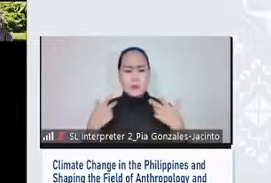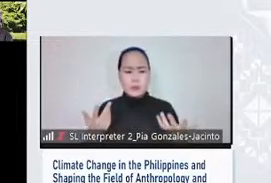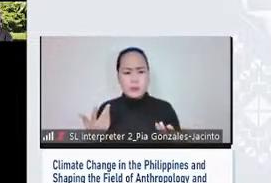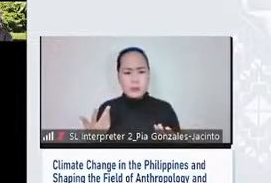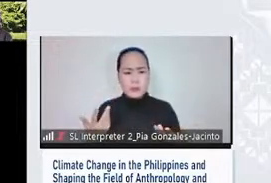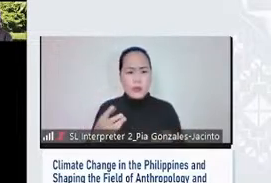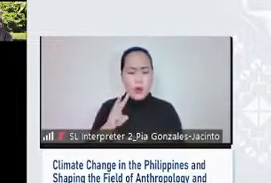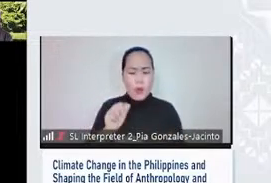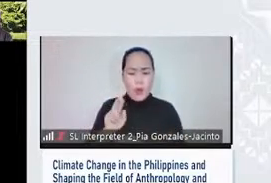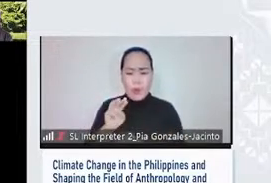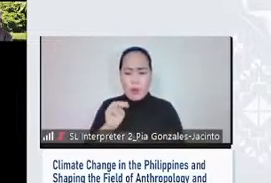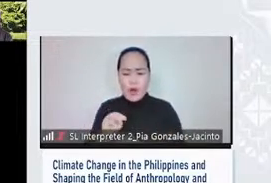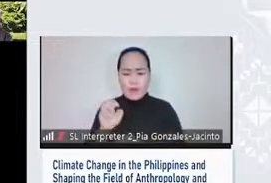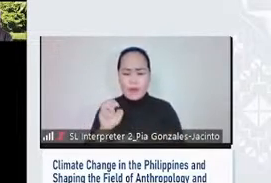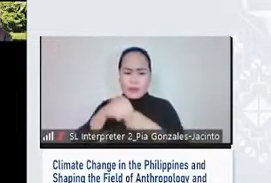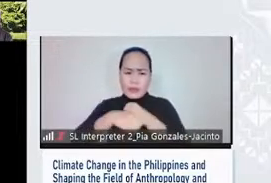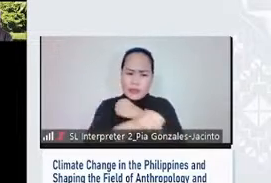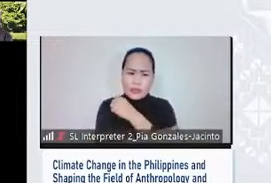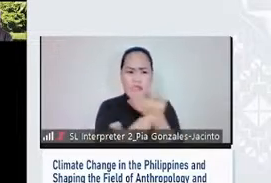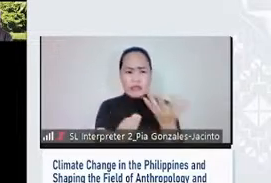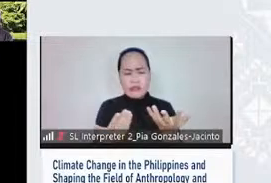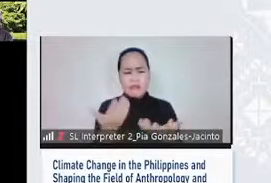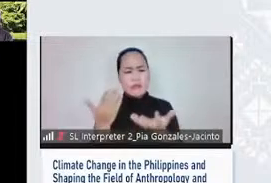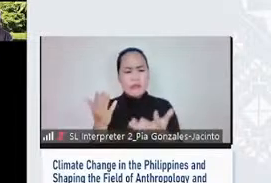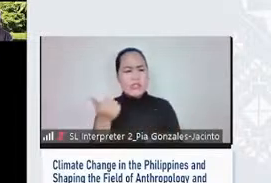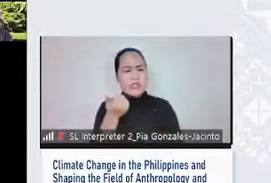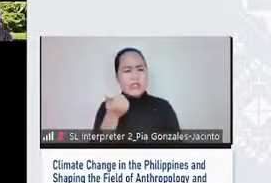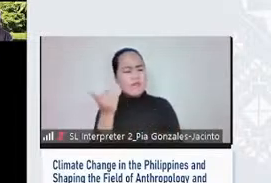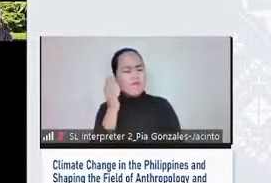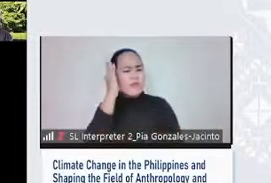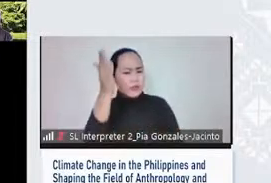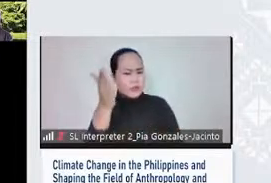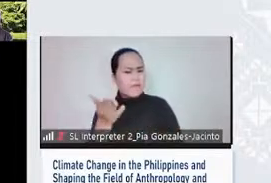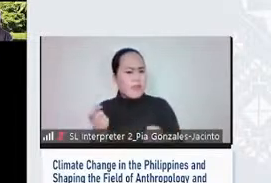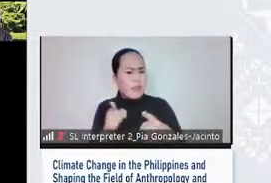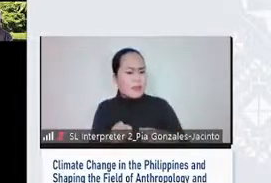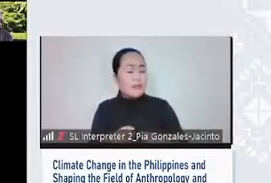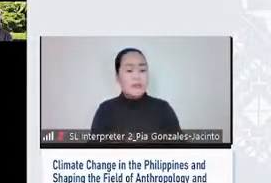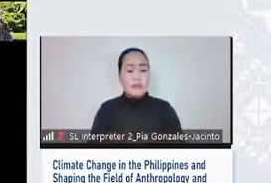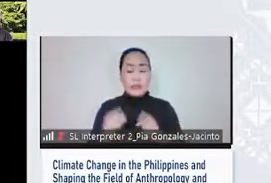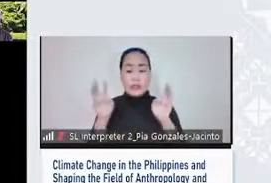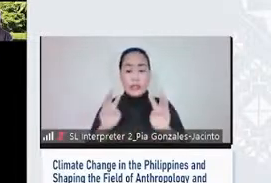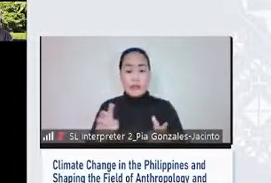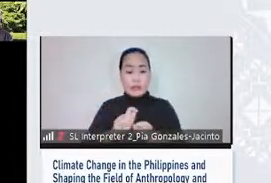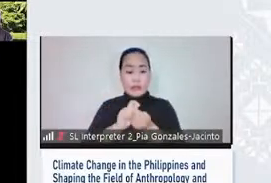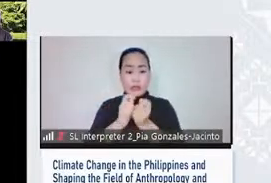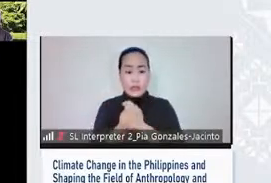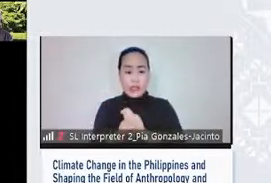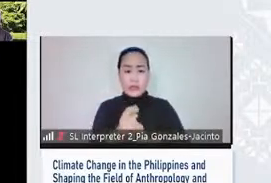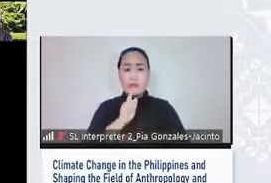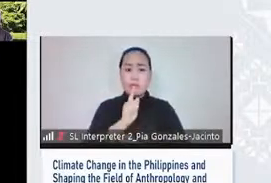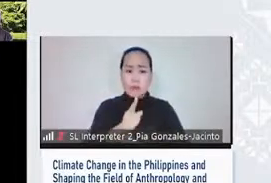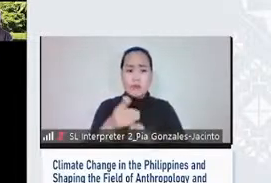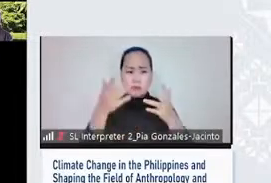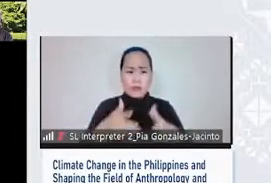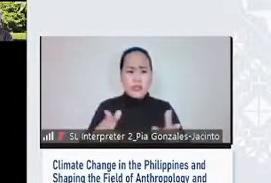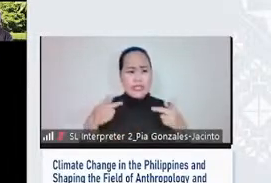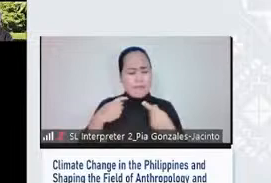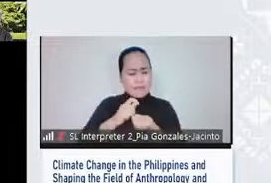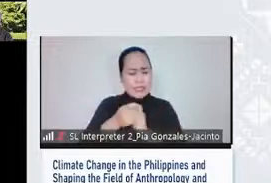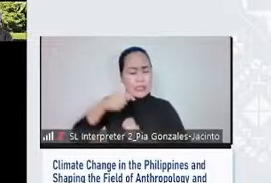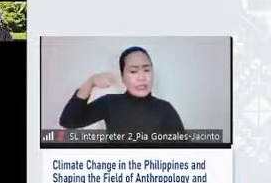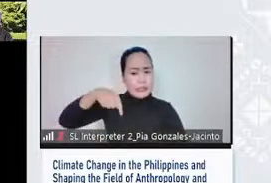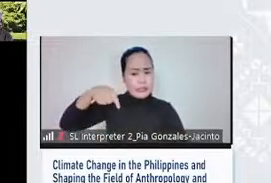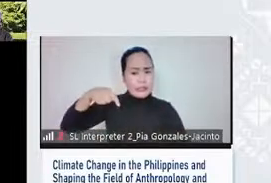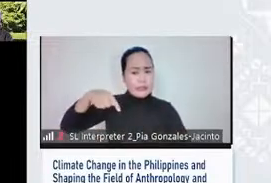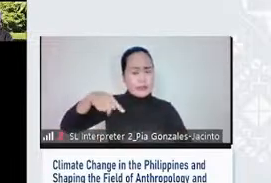in most future scenarios. But climate change has already ineradicably changed the Philippines. It's not some future threat.